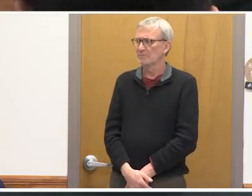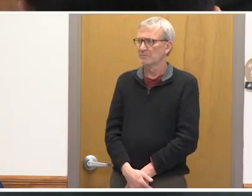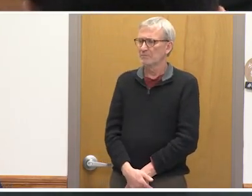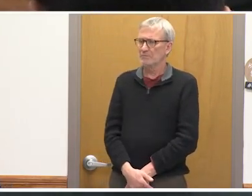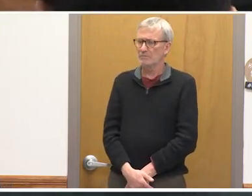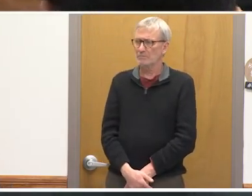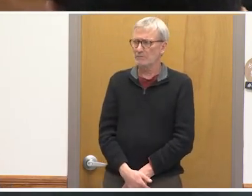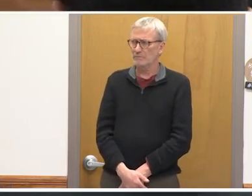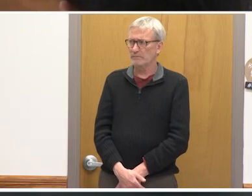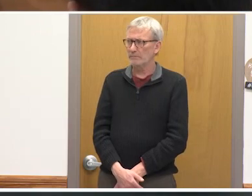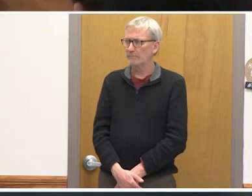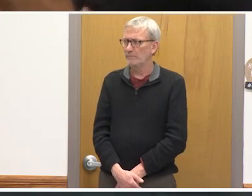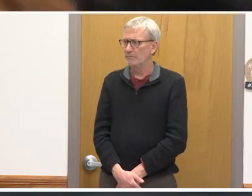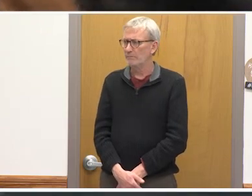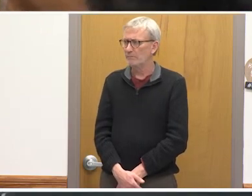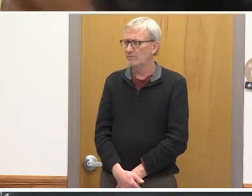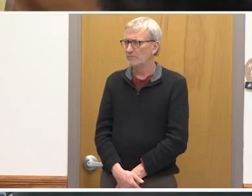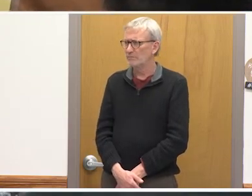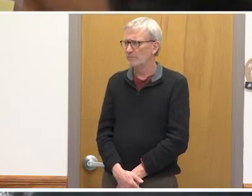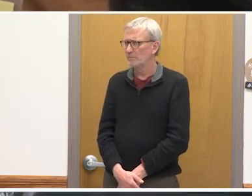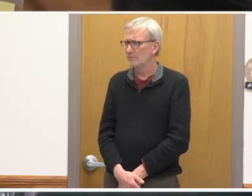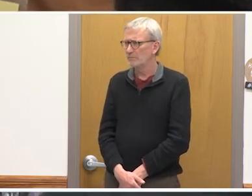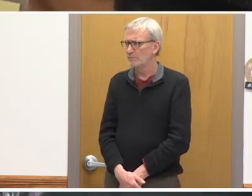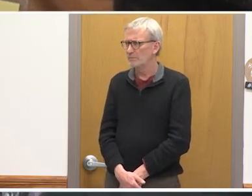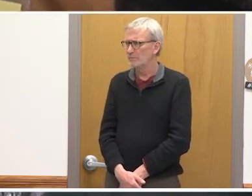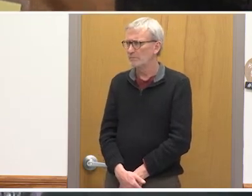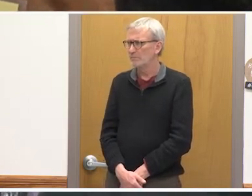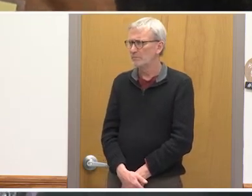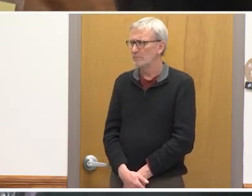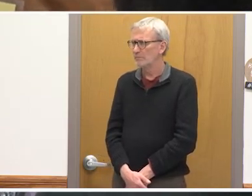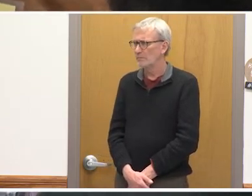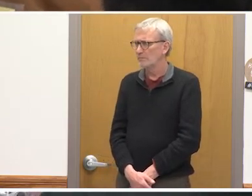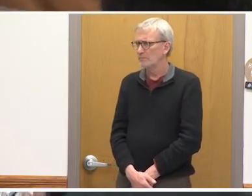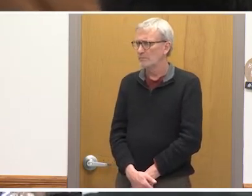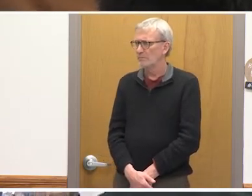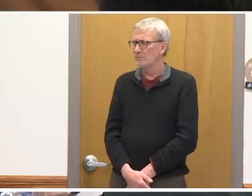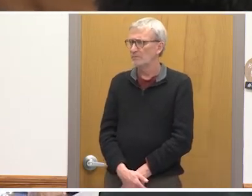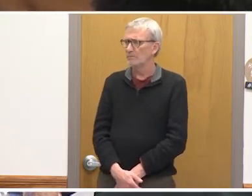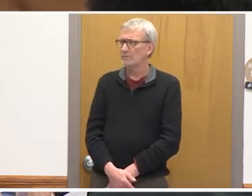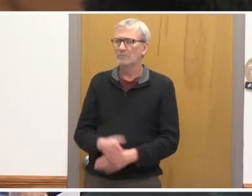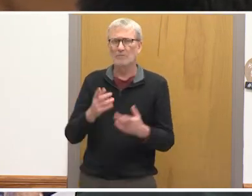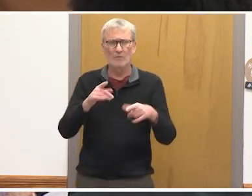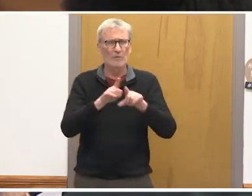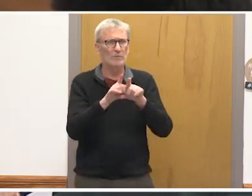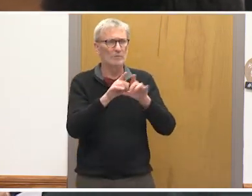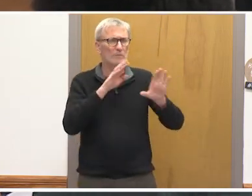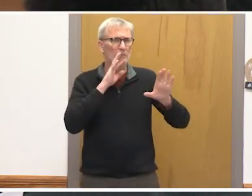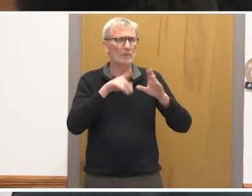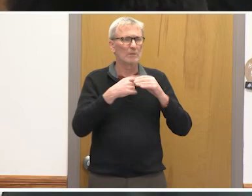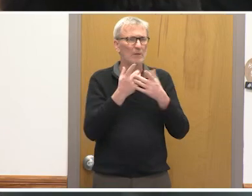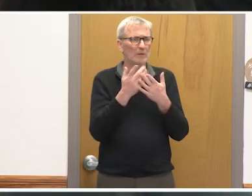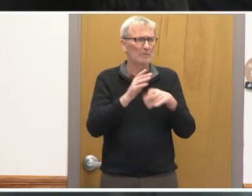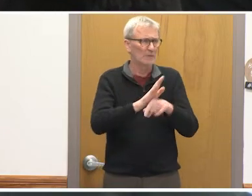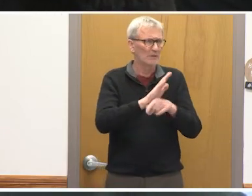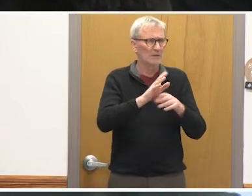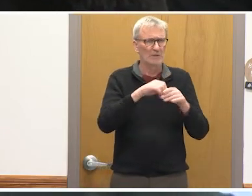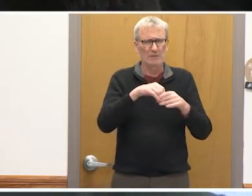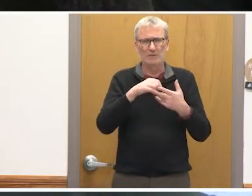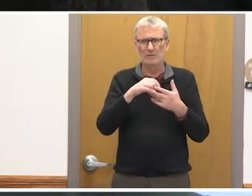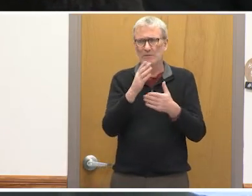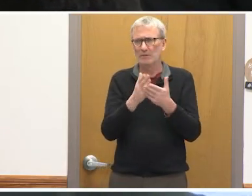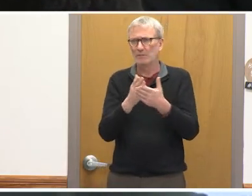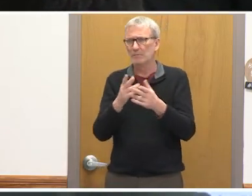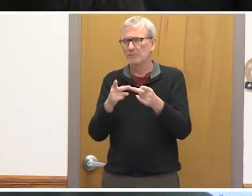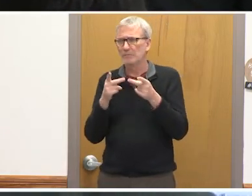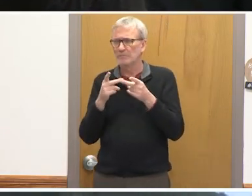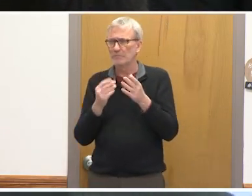issue for some of us who are up in age. And then we're also looking at businesses, certain places that are being developed